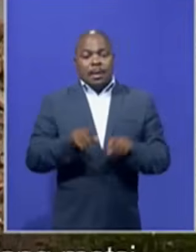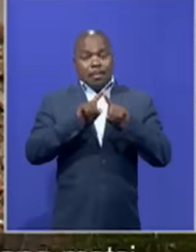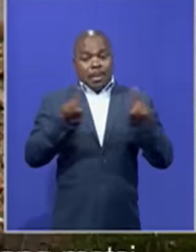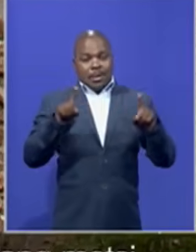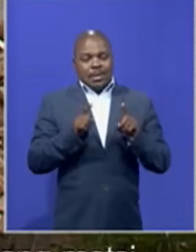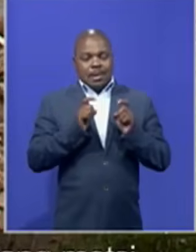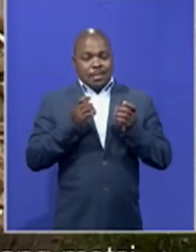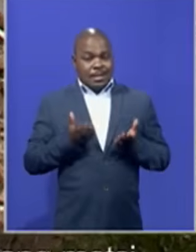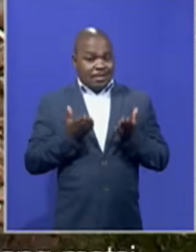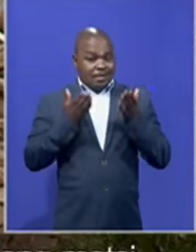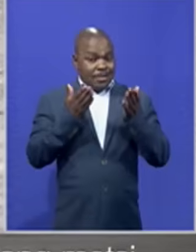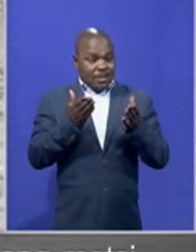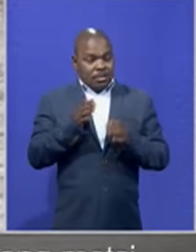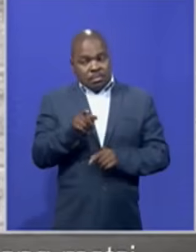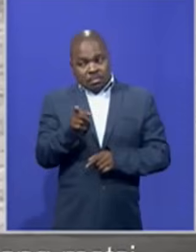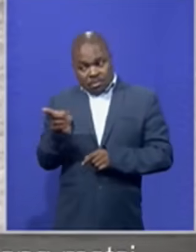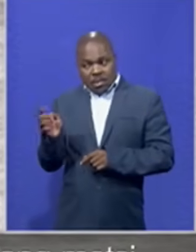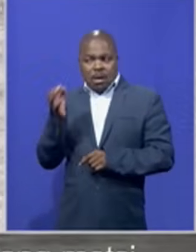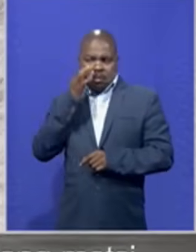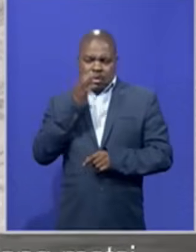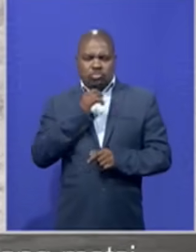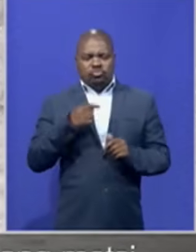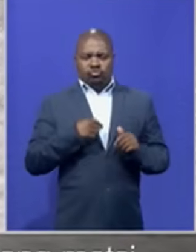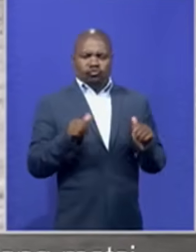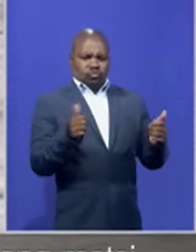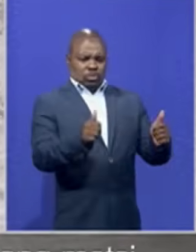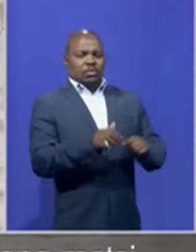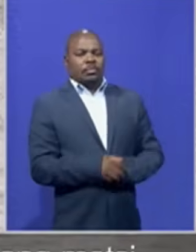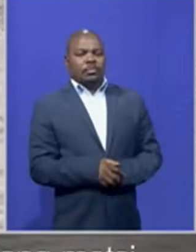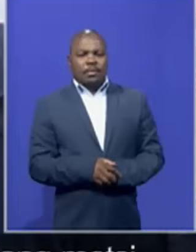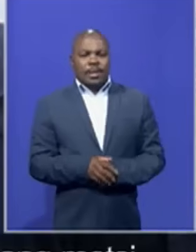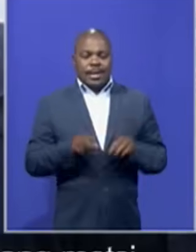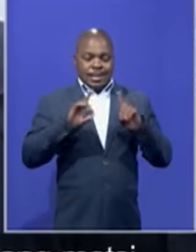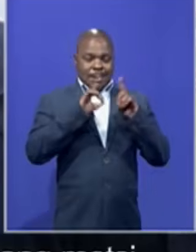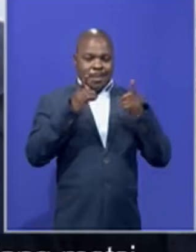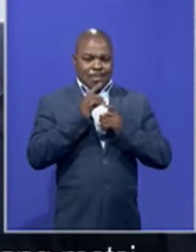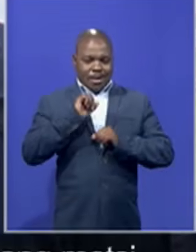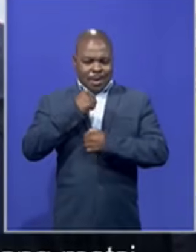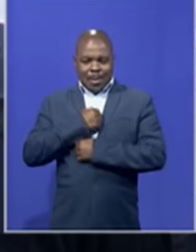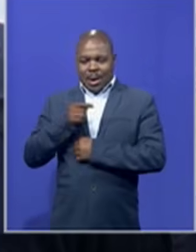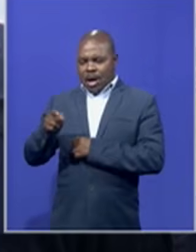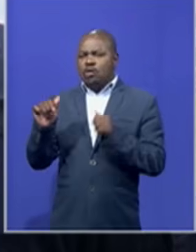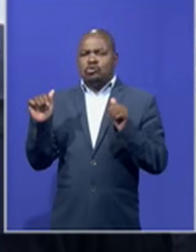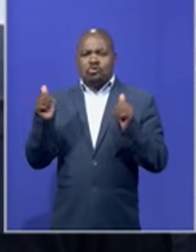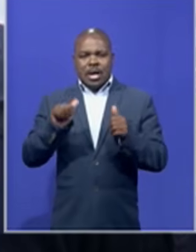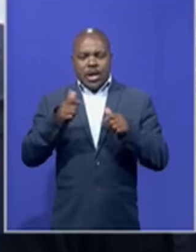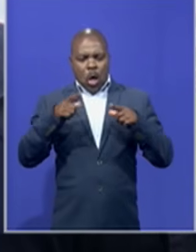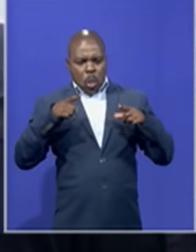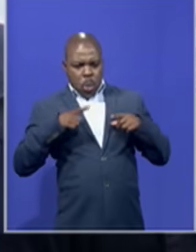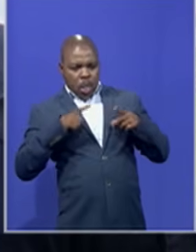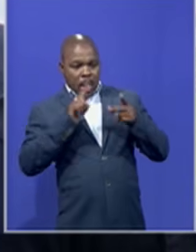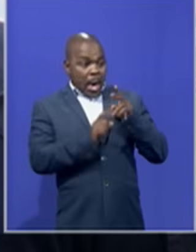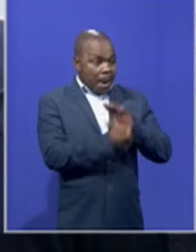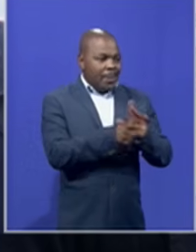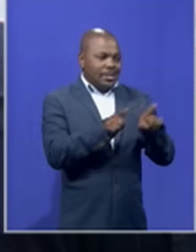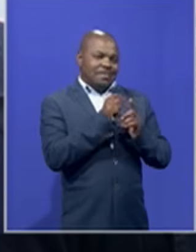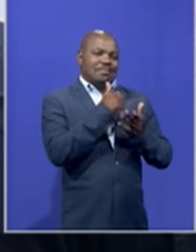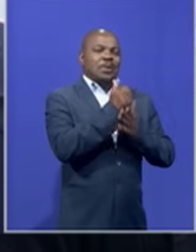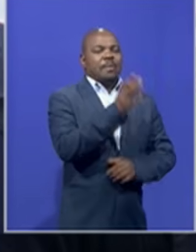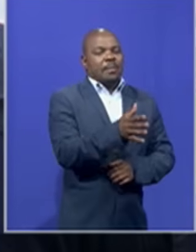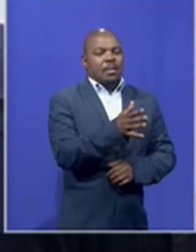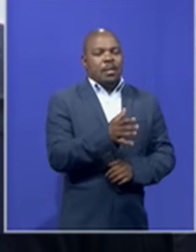ditshebeletso tsa tshohanyetso ba bolela ha ba le malala-a-laotswe. Our department is ready in a proactive and a reactive way. So